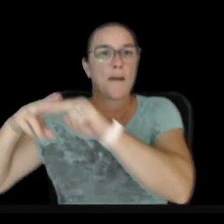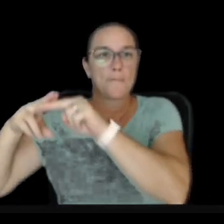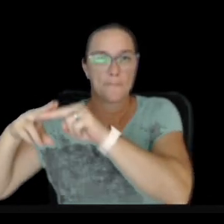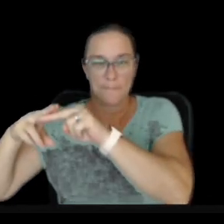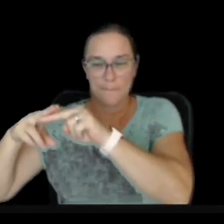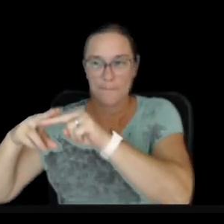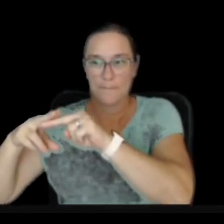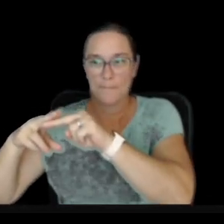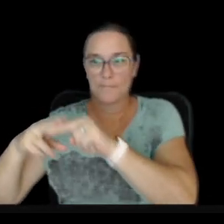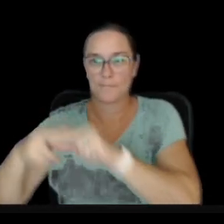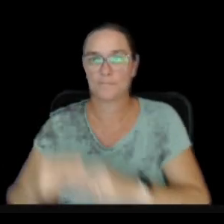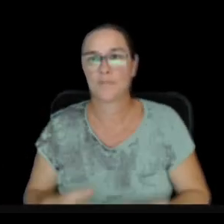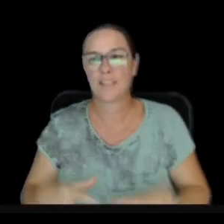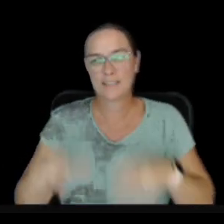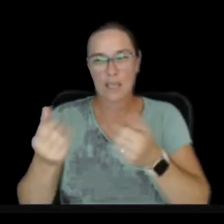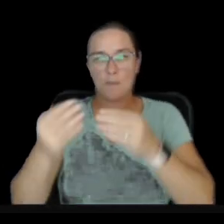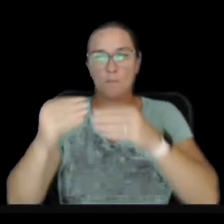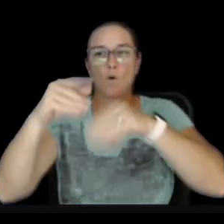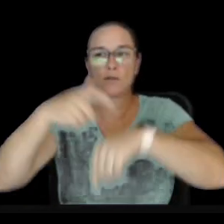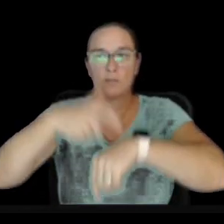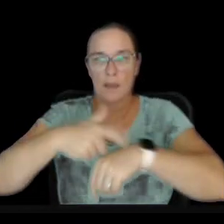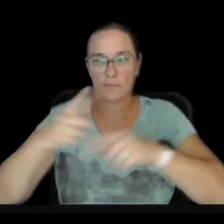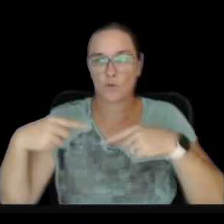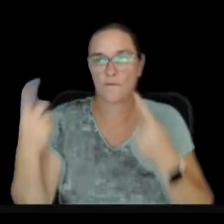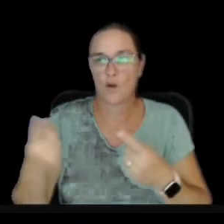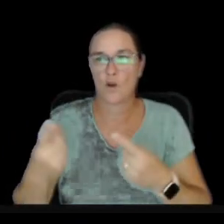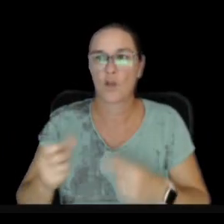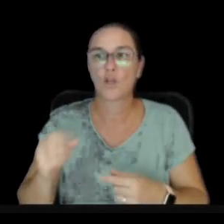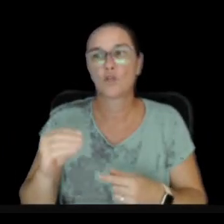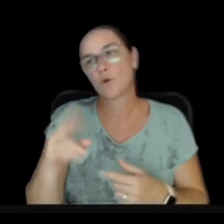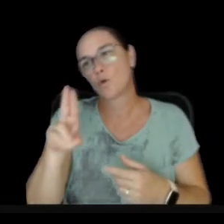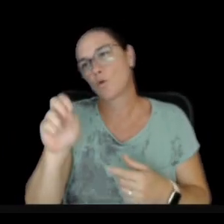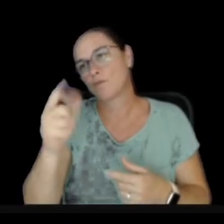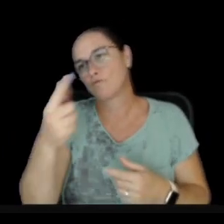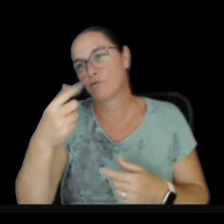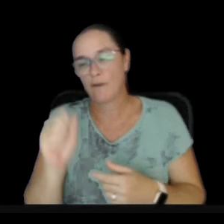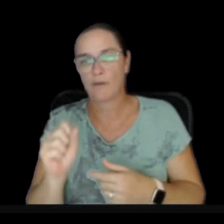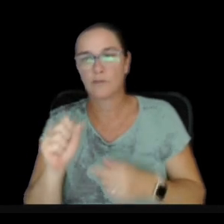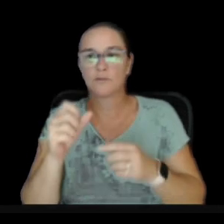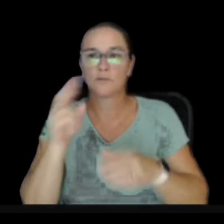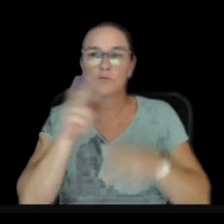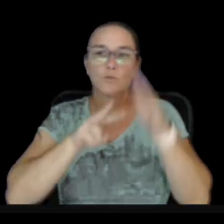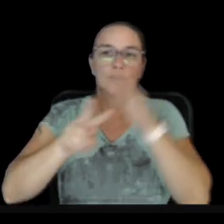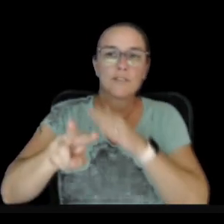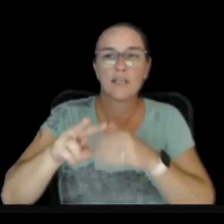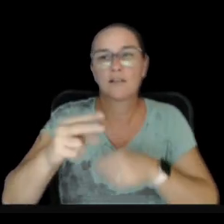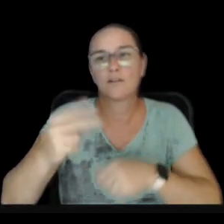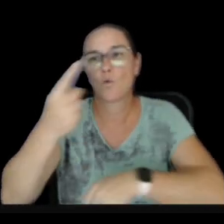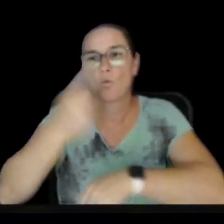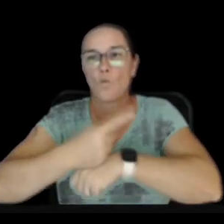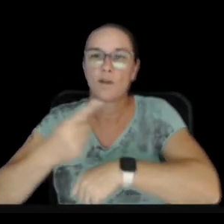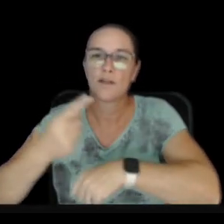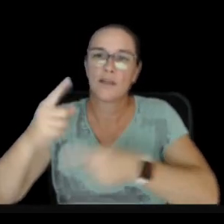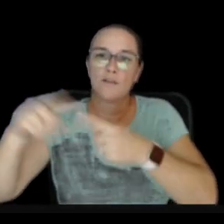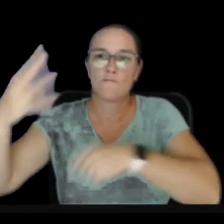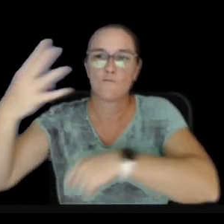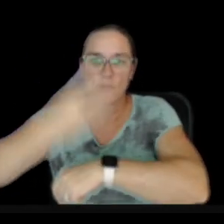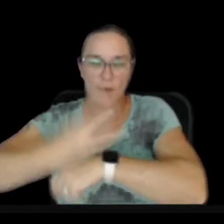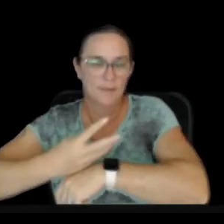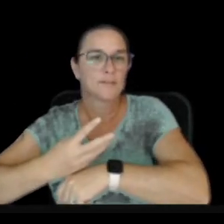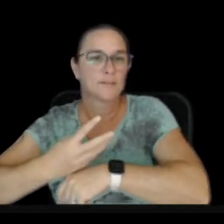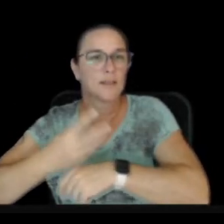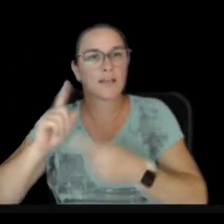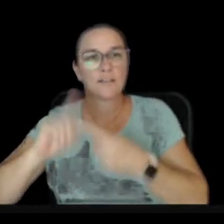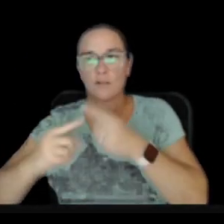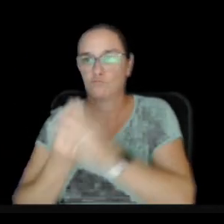far. So here's the rate the USGS is predicting for 1 to 4 days to reach the threshold and reactivate once again. So